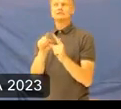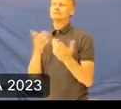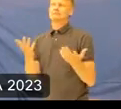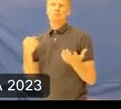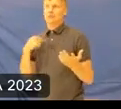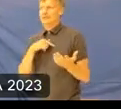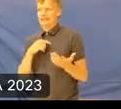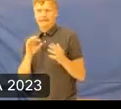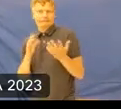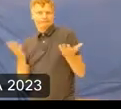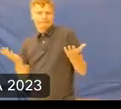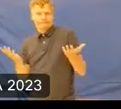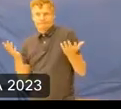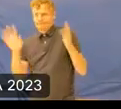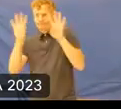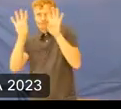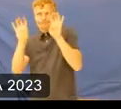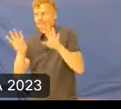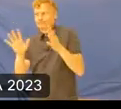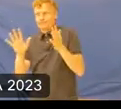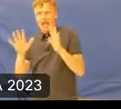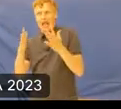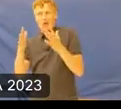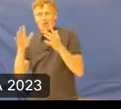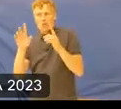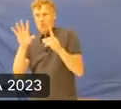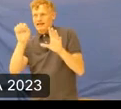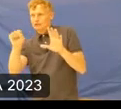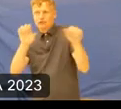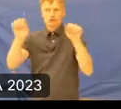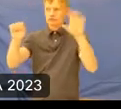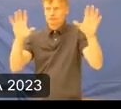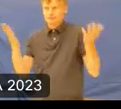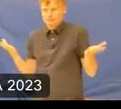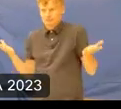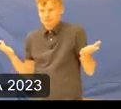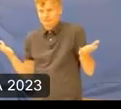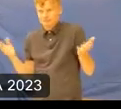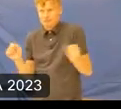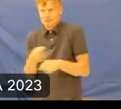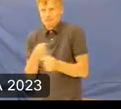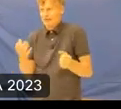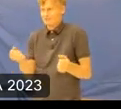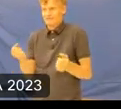out the meanings of these things, and it's not surprising because they are sort of somewhat indeterminate.